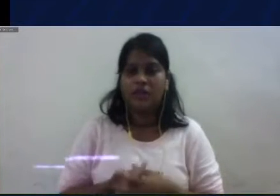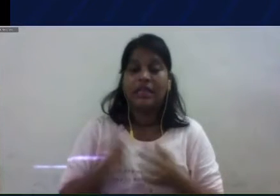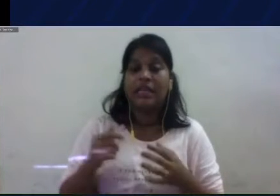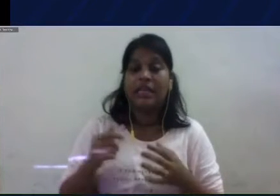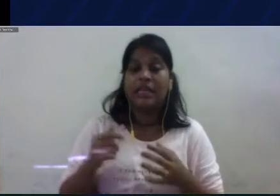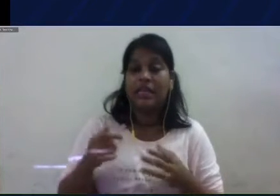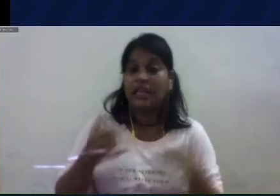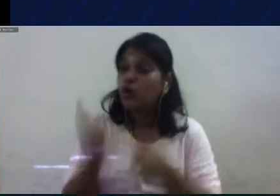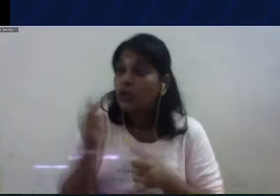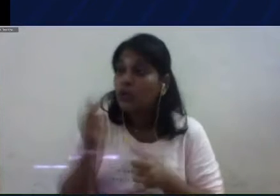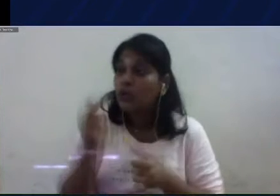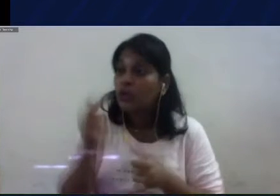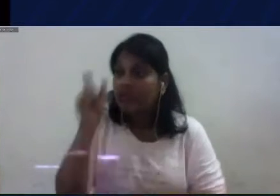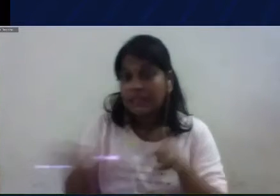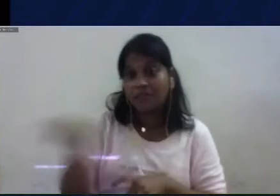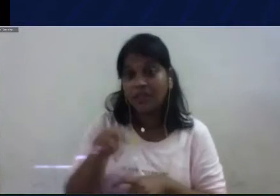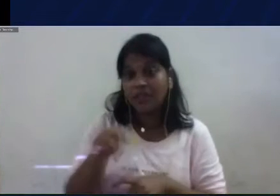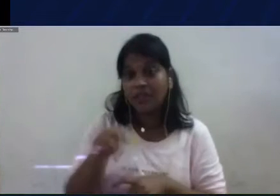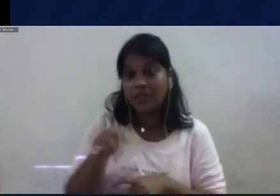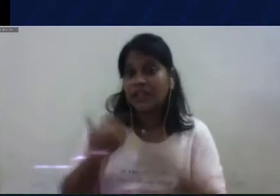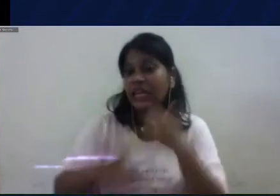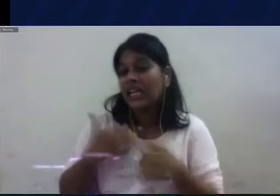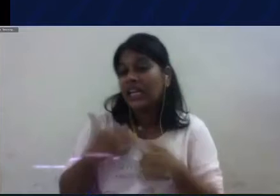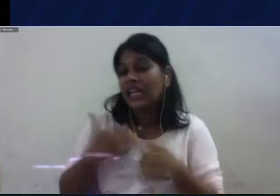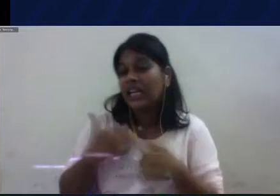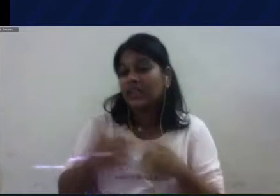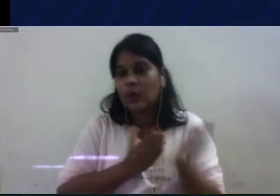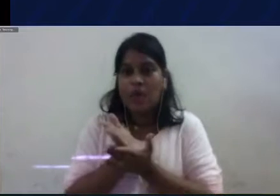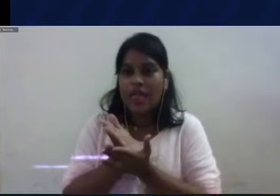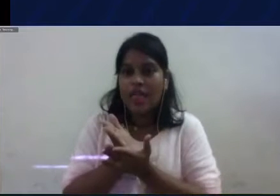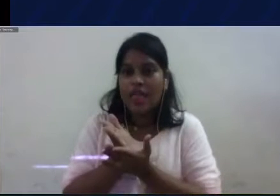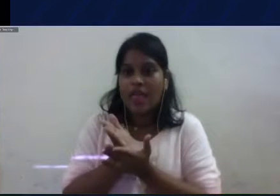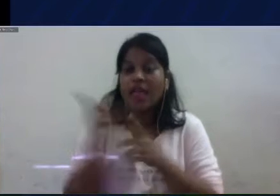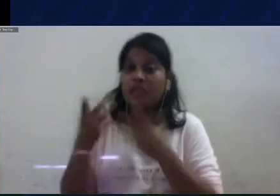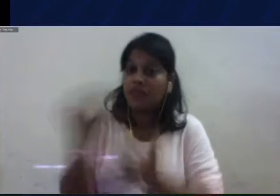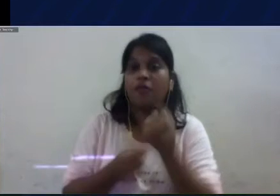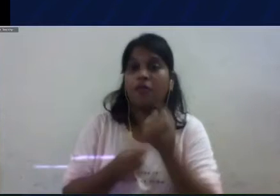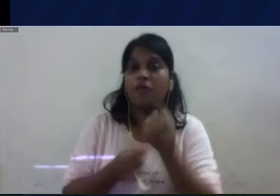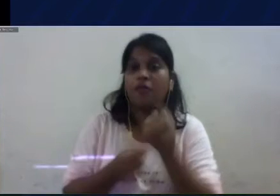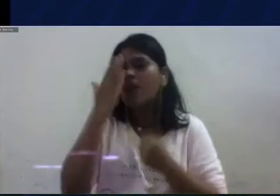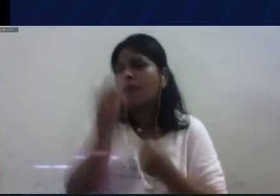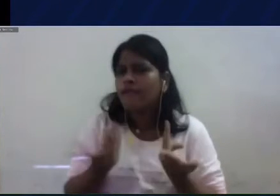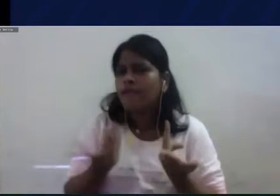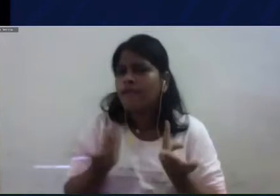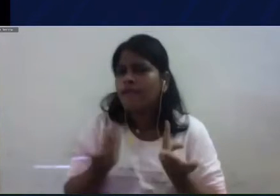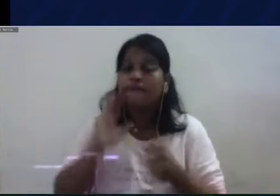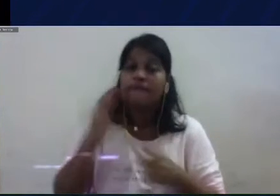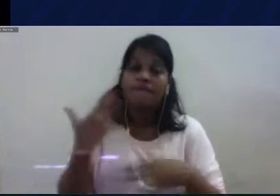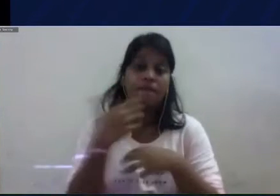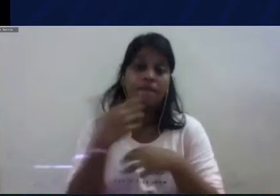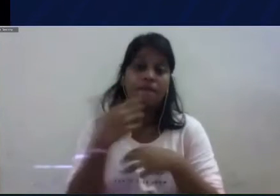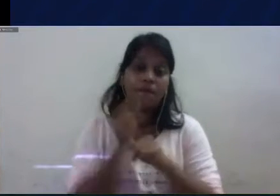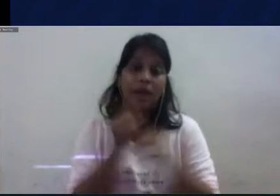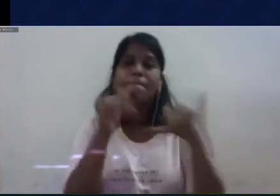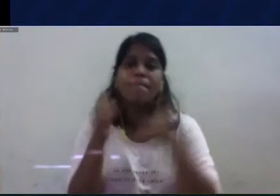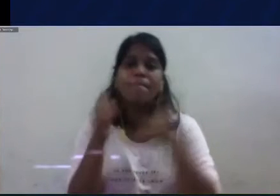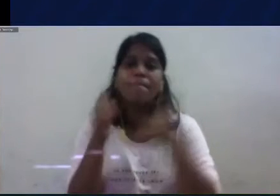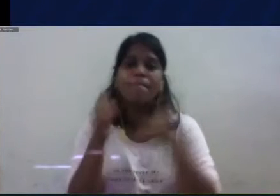gamifying your user research in interesting ways is the takeaway from there. Why? Because when you make people play a